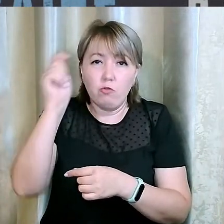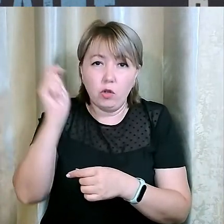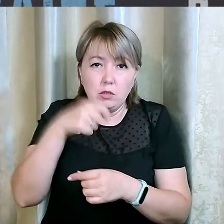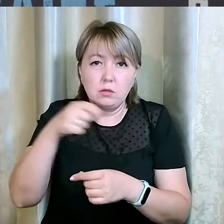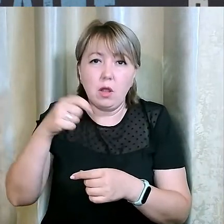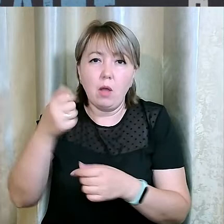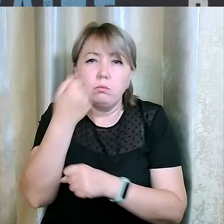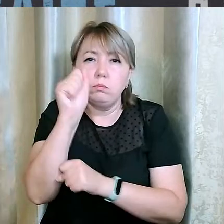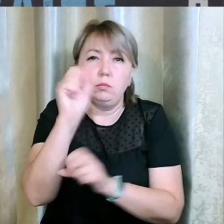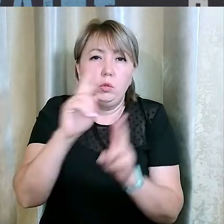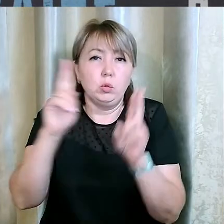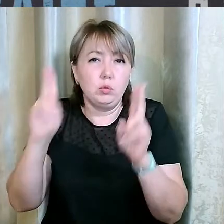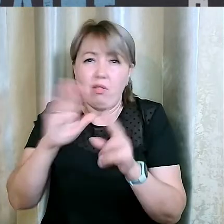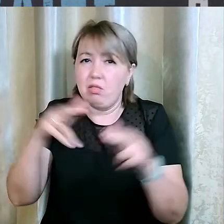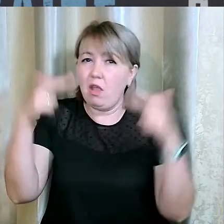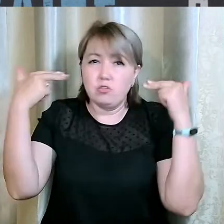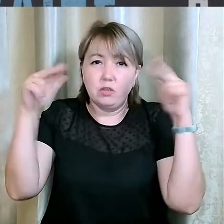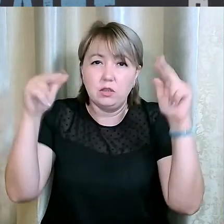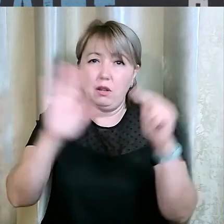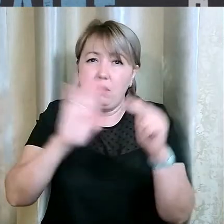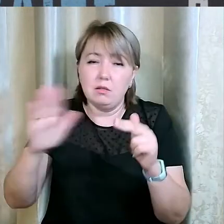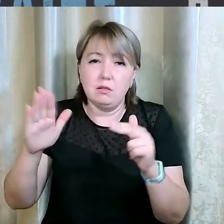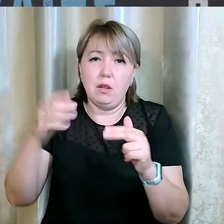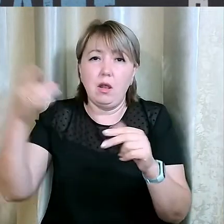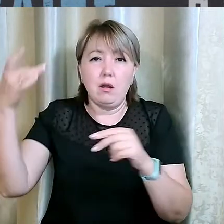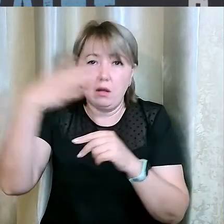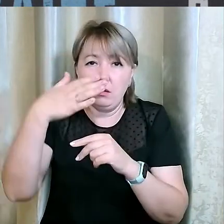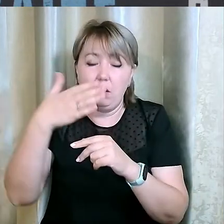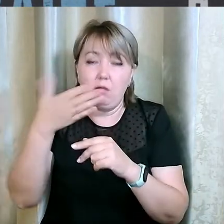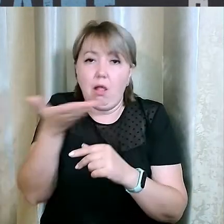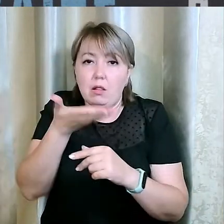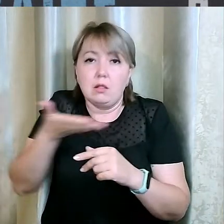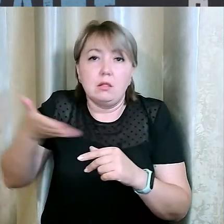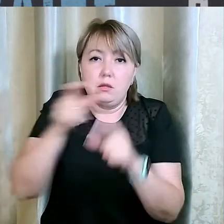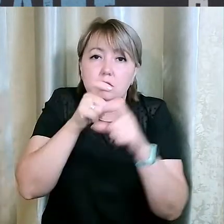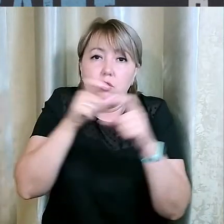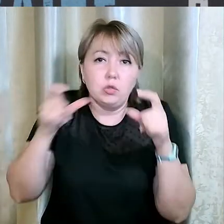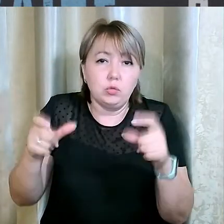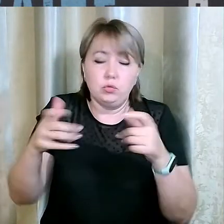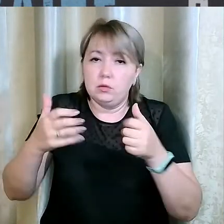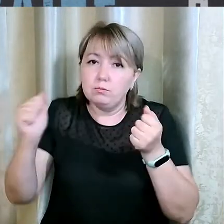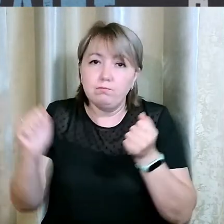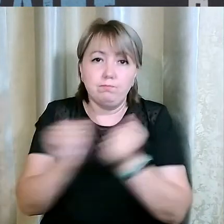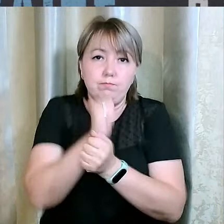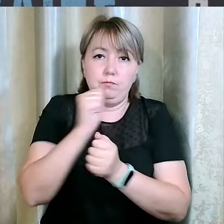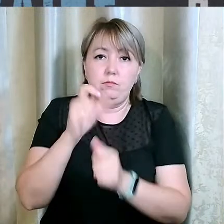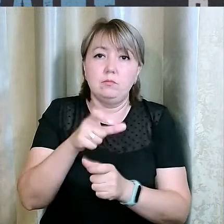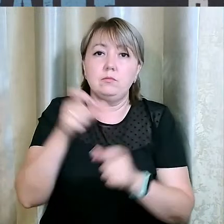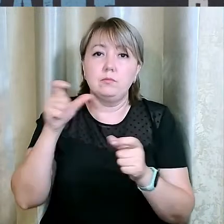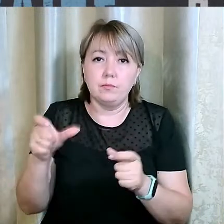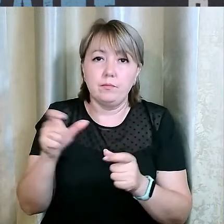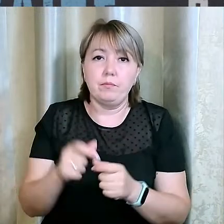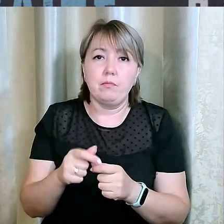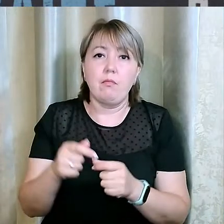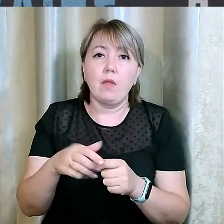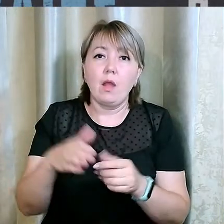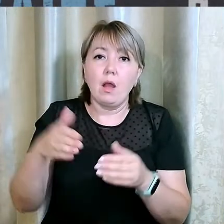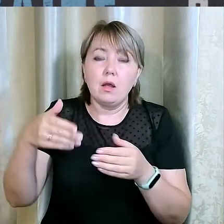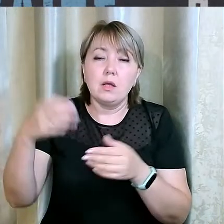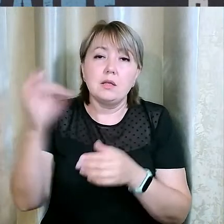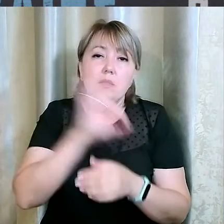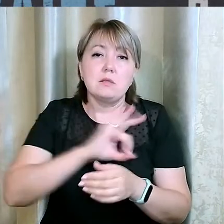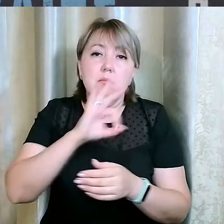won by calibers or shaheds. It will be won by our people, the most invincible